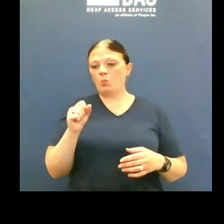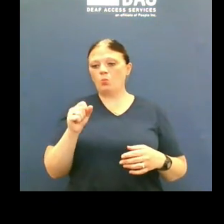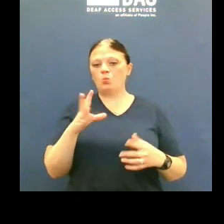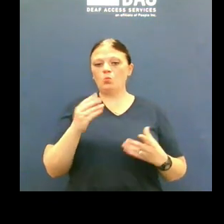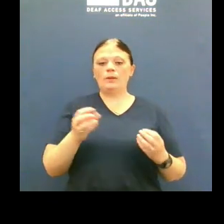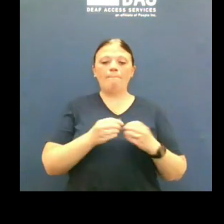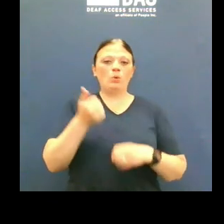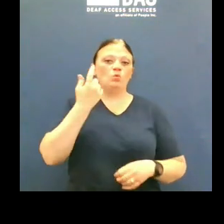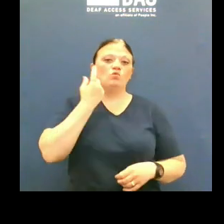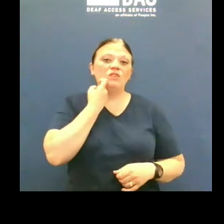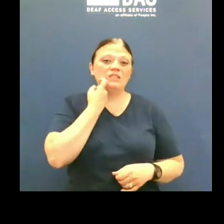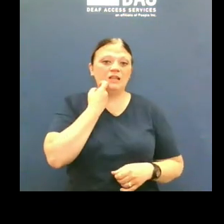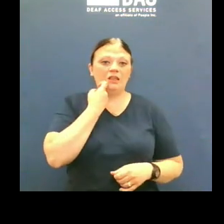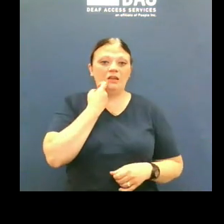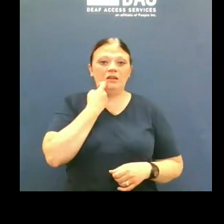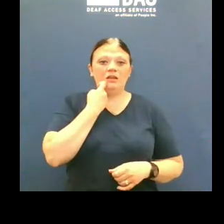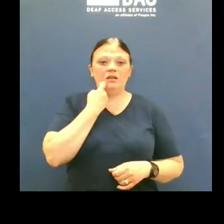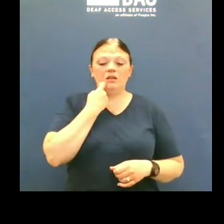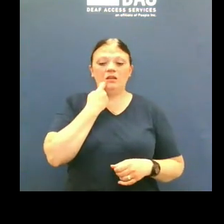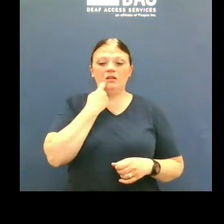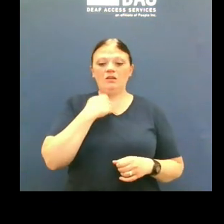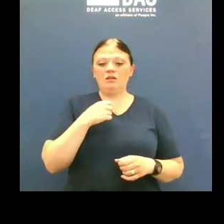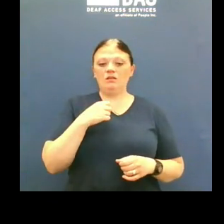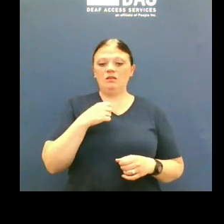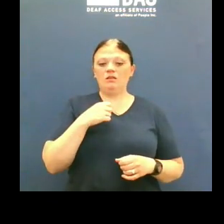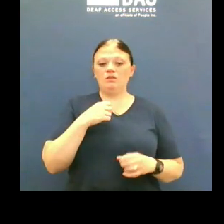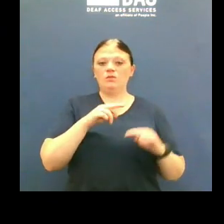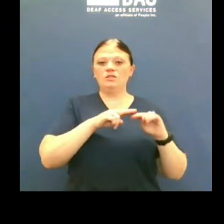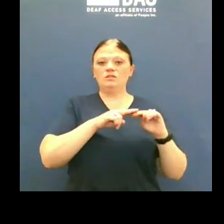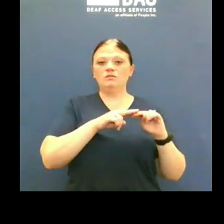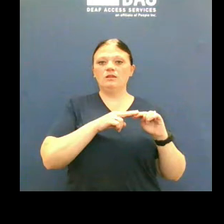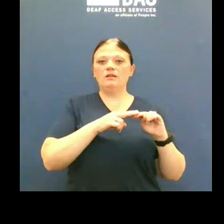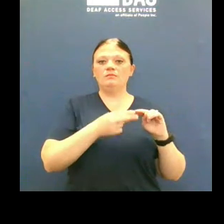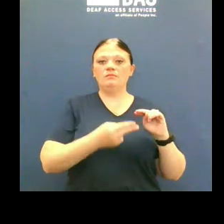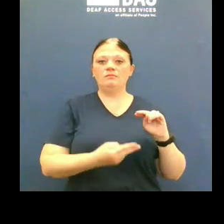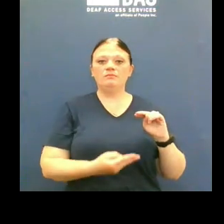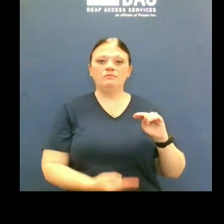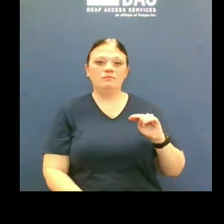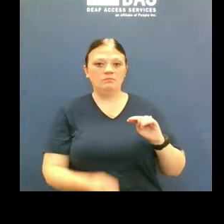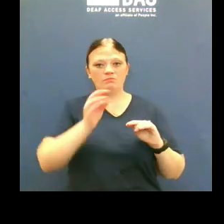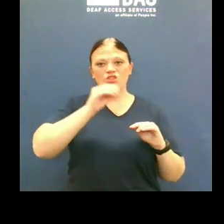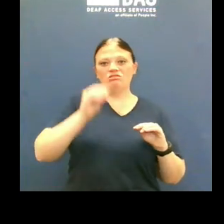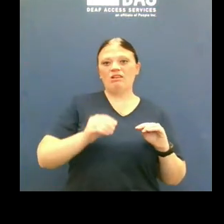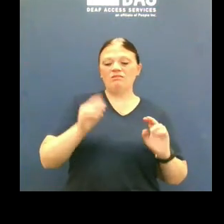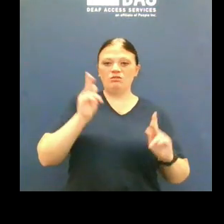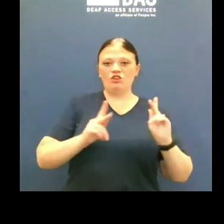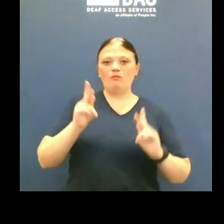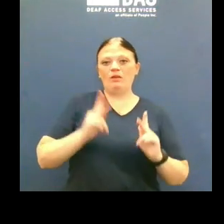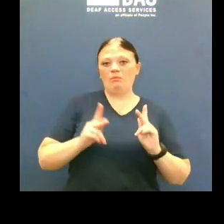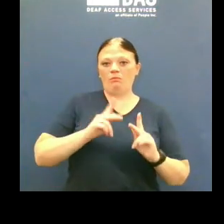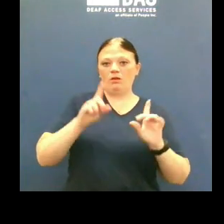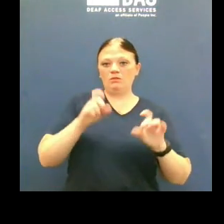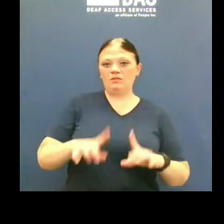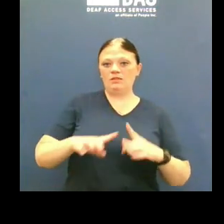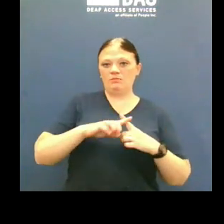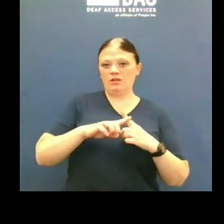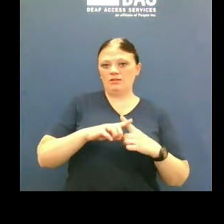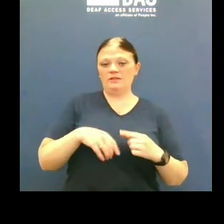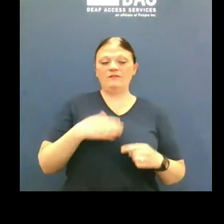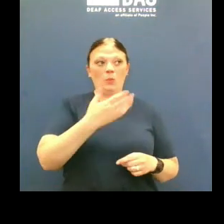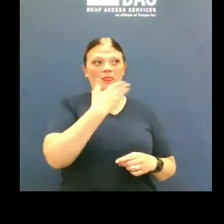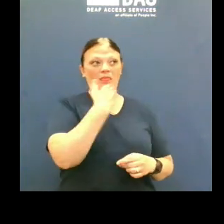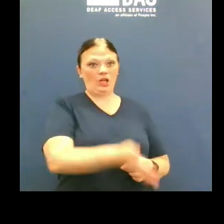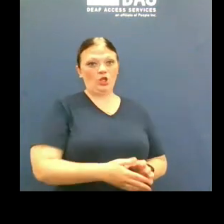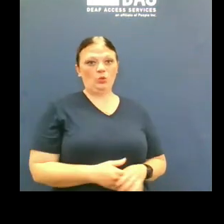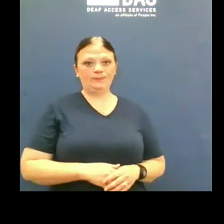seeing most recently, which is declining percentage of individuals testing positive. So, Dr. Burstein? Sure, thank you.